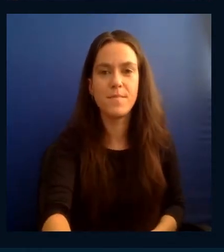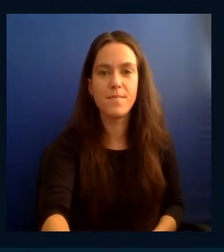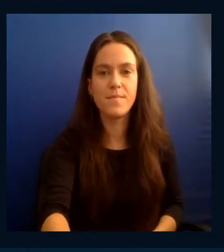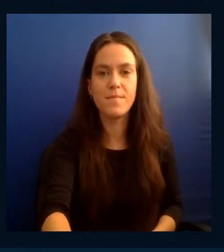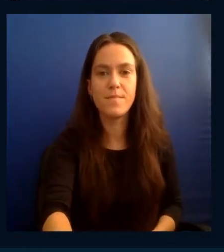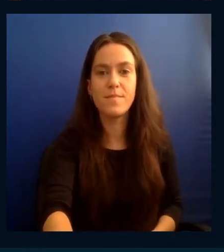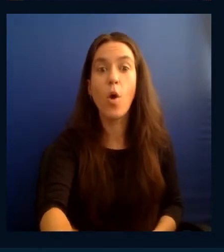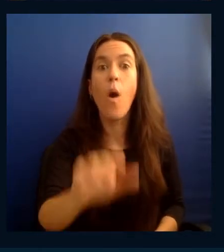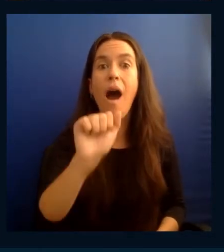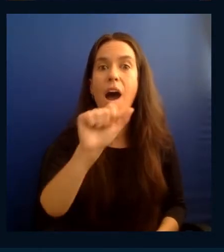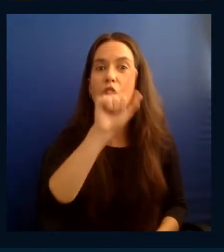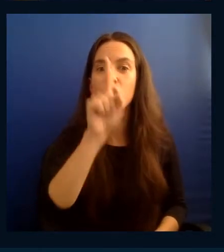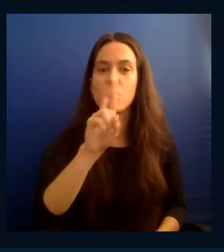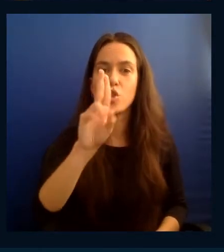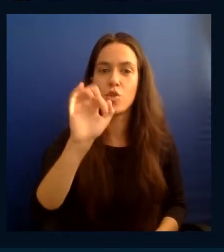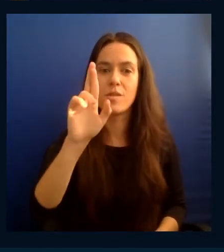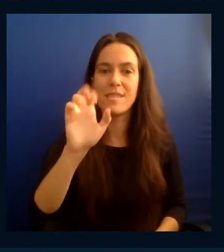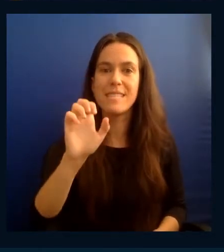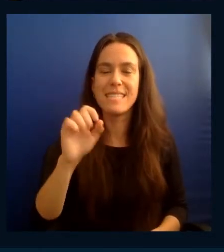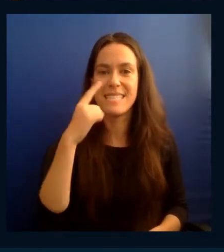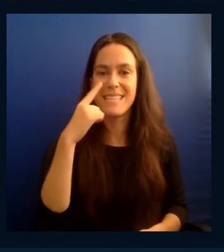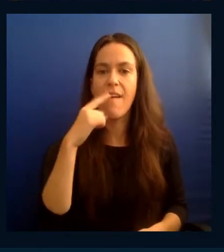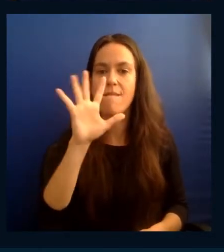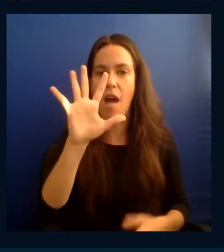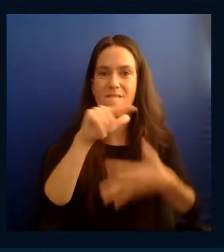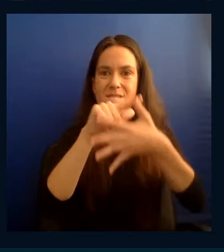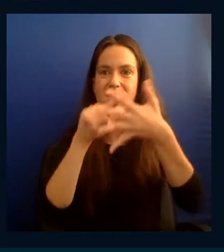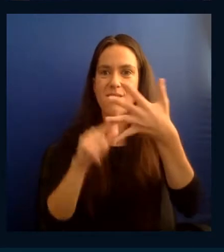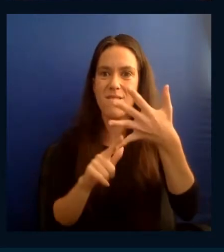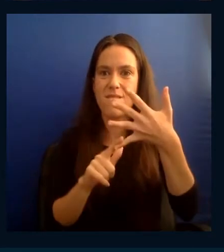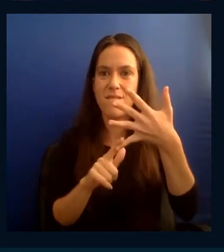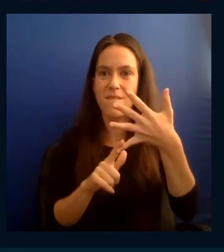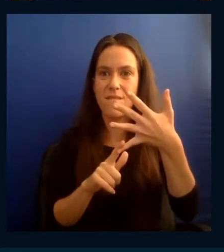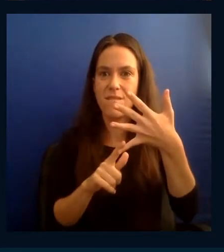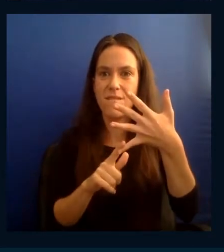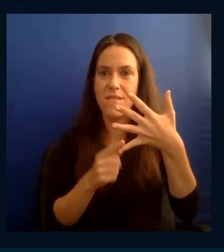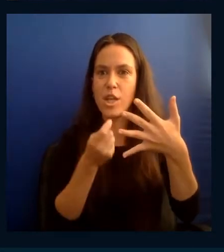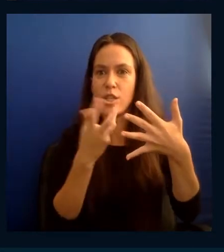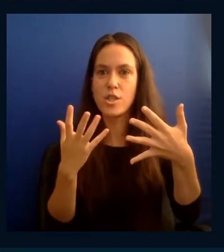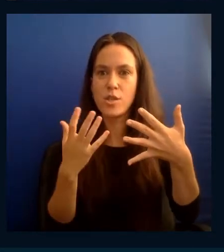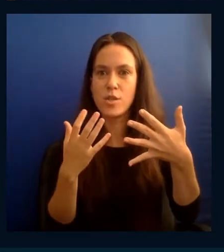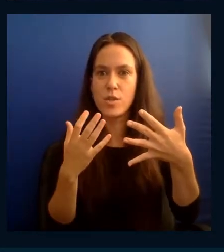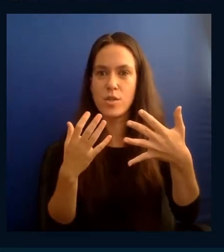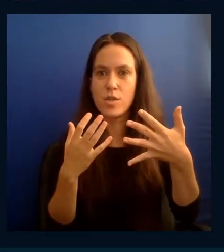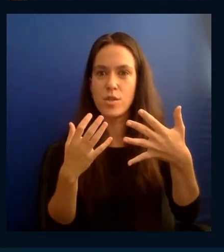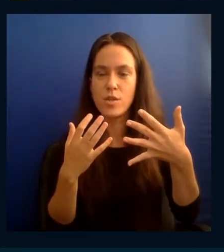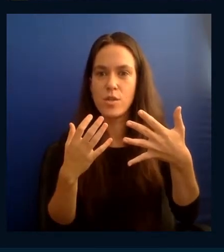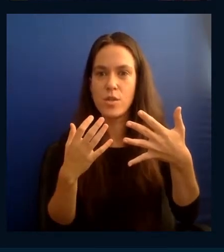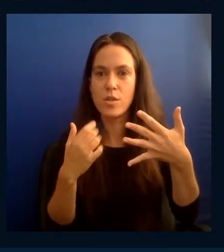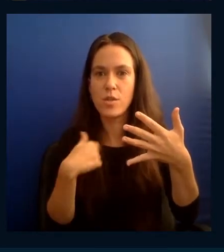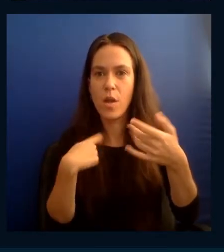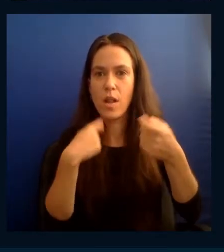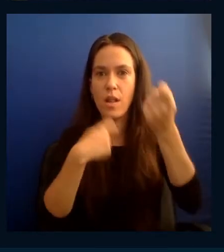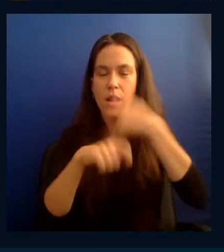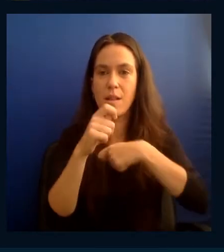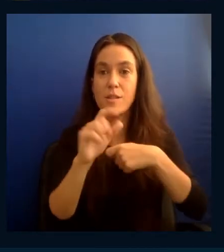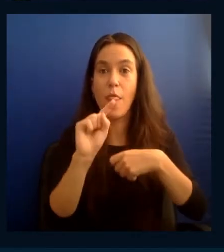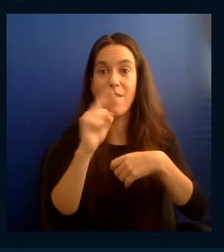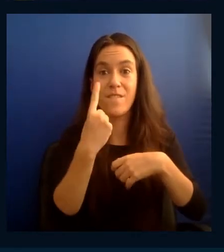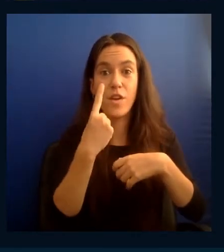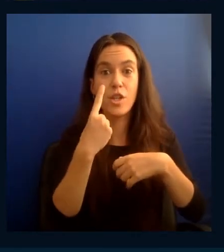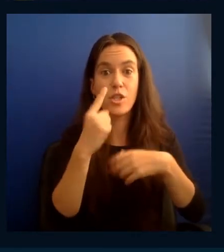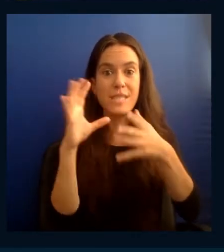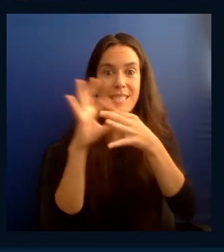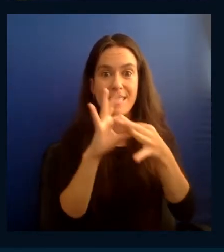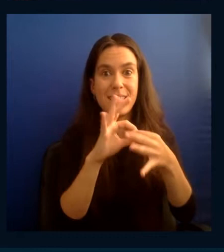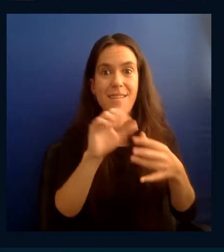5 components. So we're not going to use all the components today, but we are going to use some of them to deliver our application to the cloud. So the first component is going to